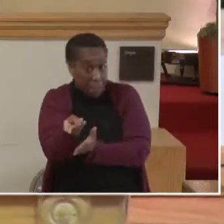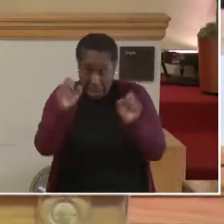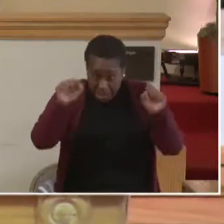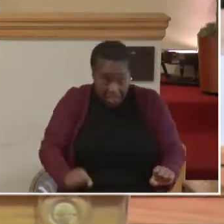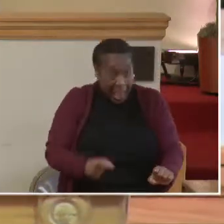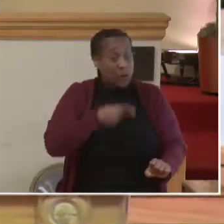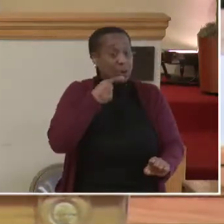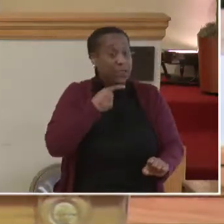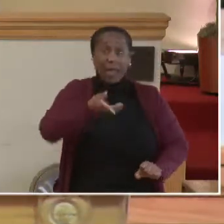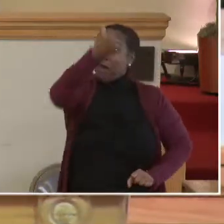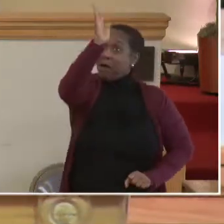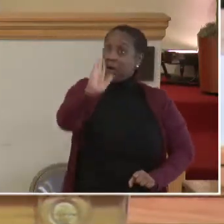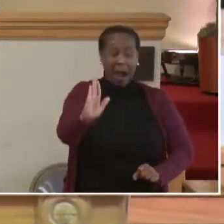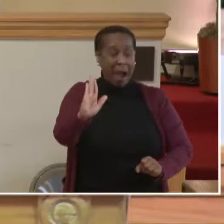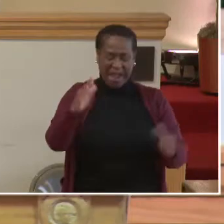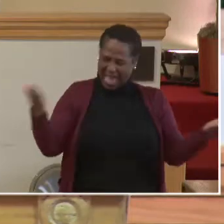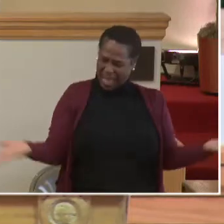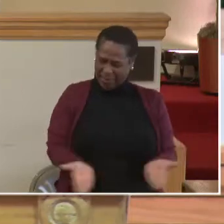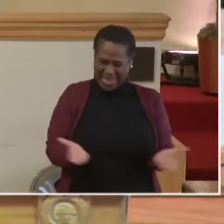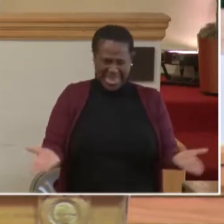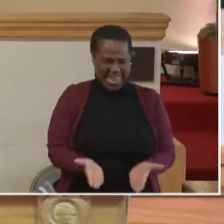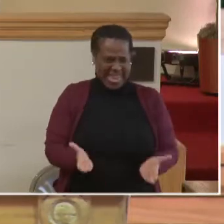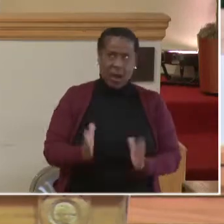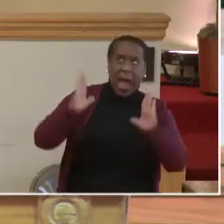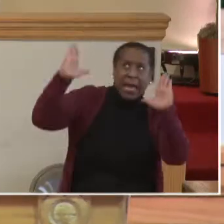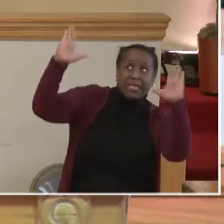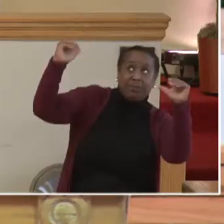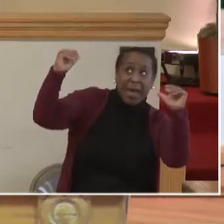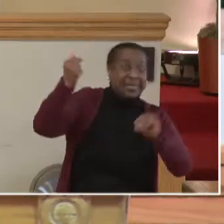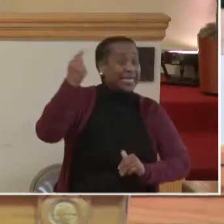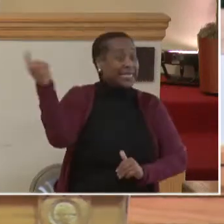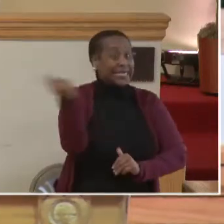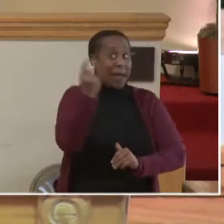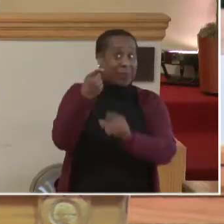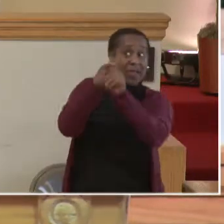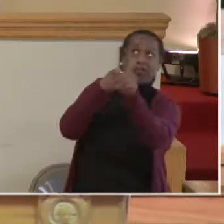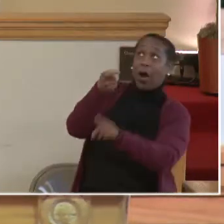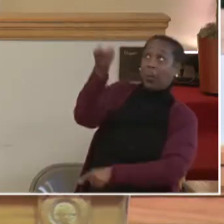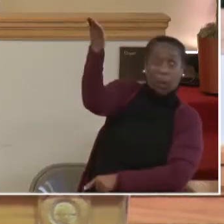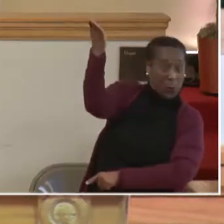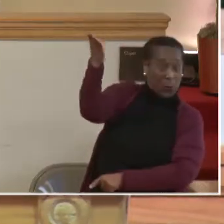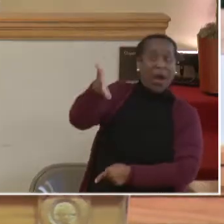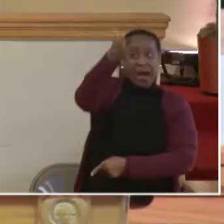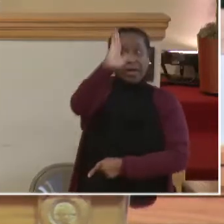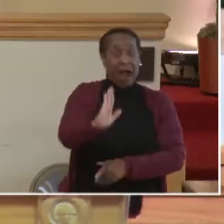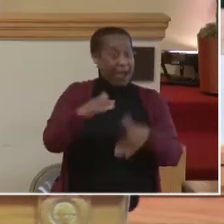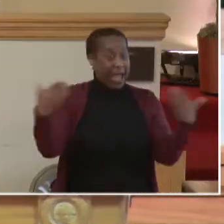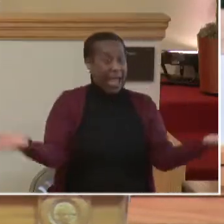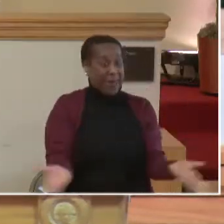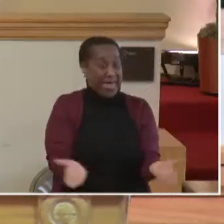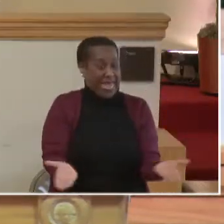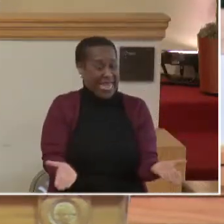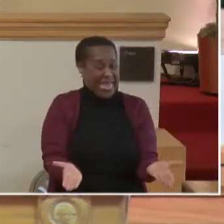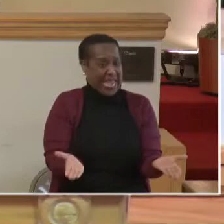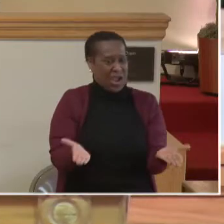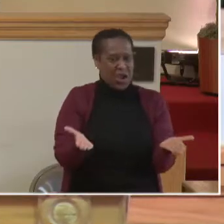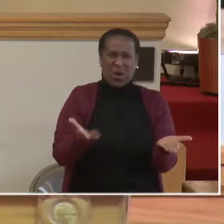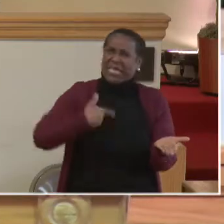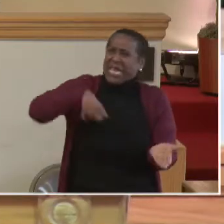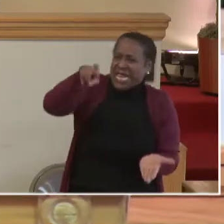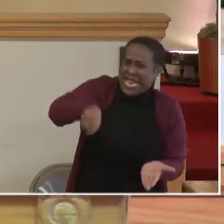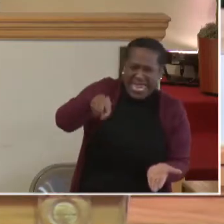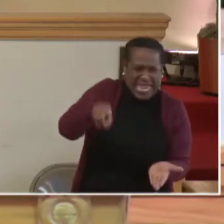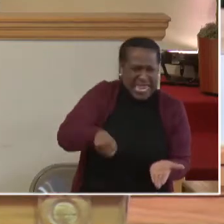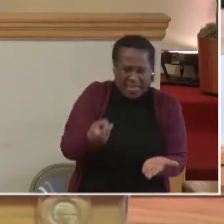say, God, I came here expecting something from you. God, I came here empty, needing to